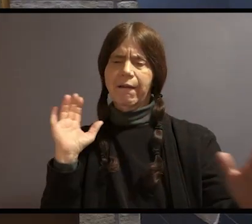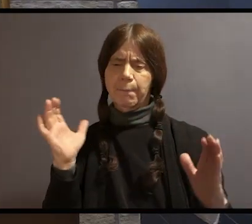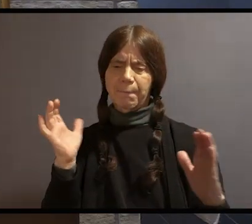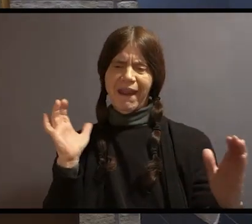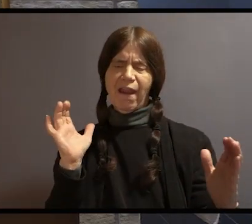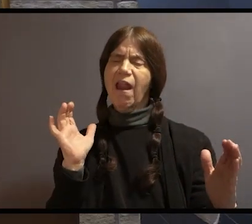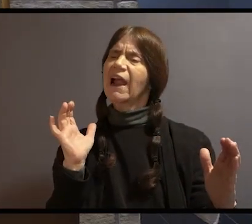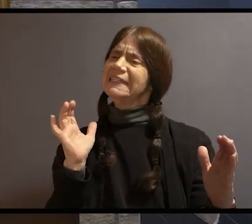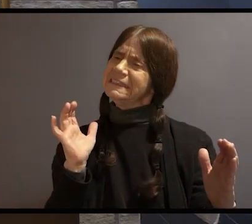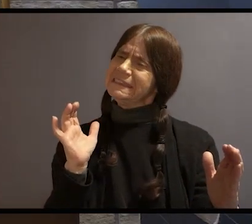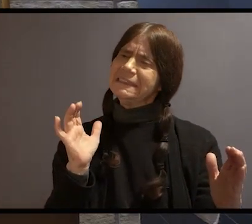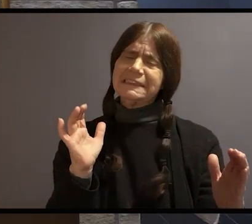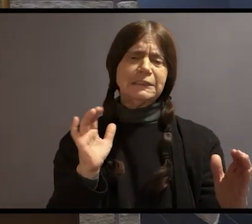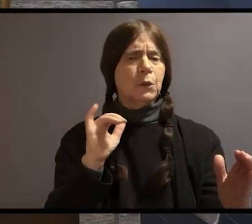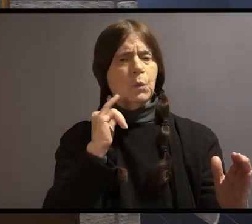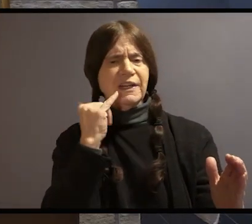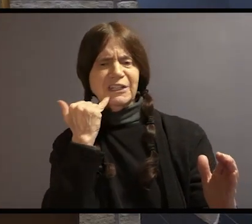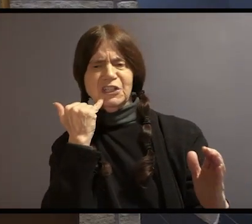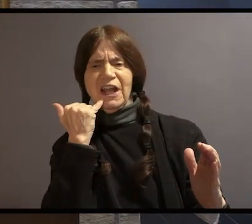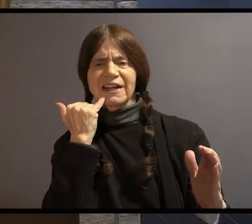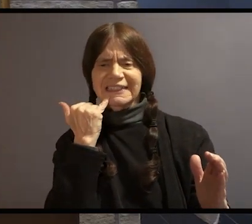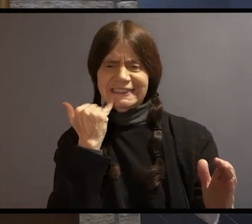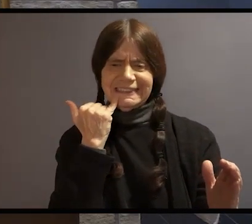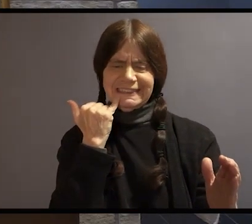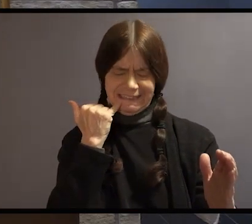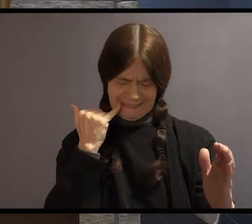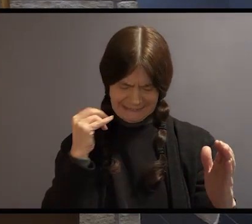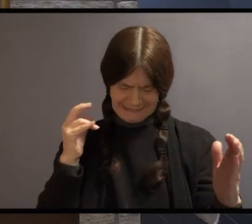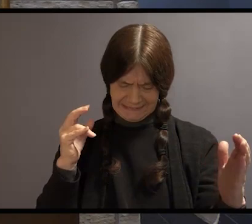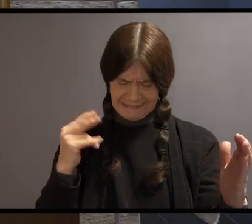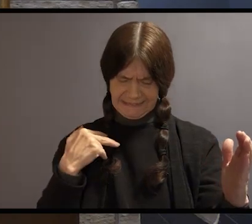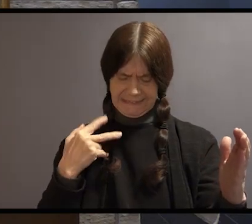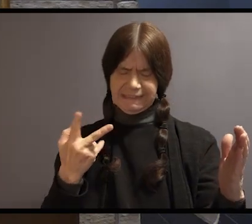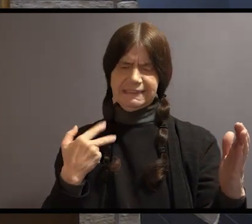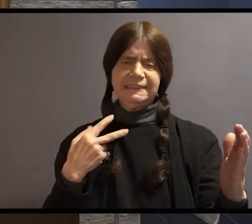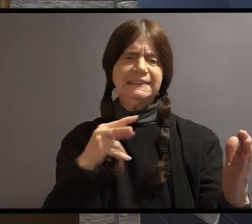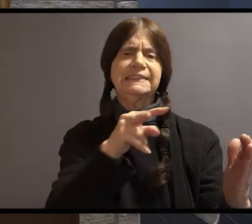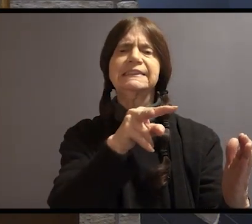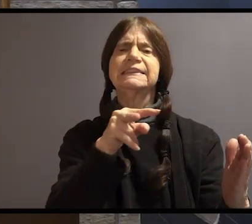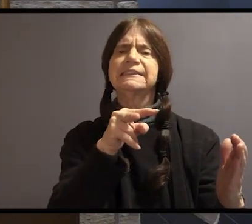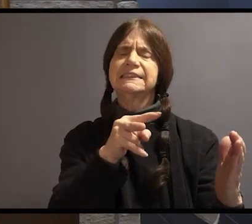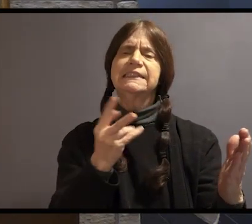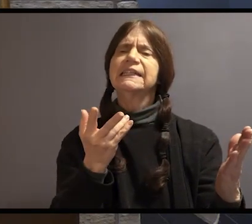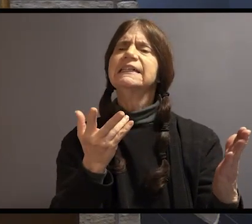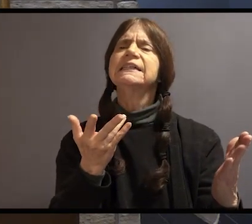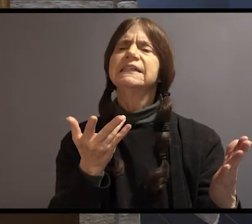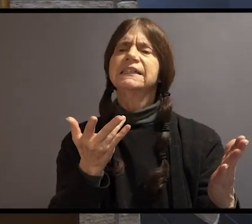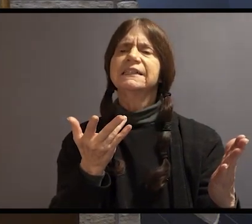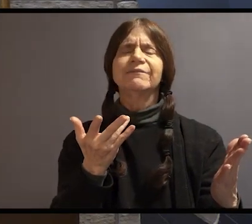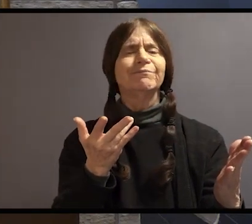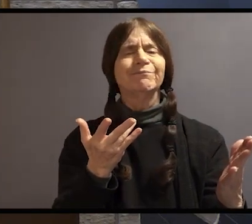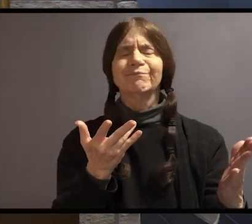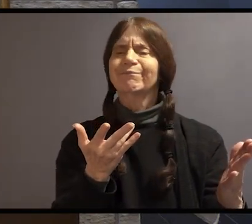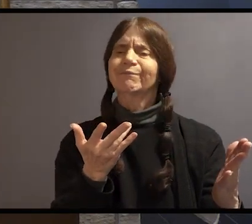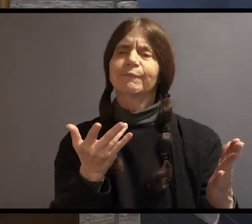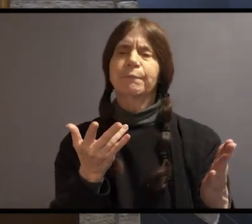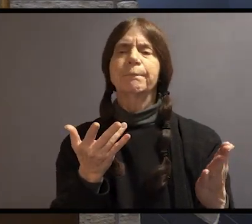so easily how much God has really given to us and how much we don't deserve